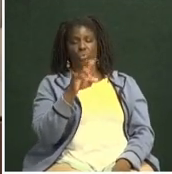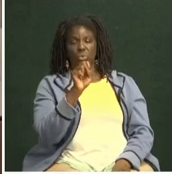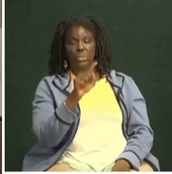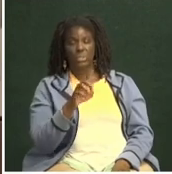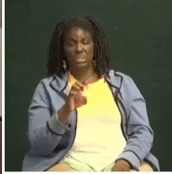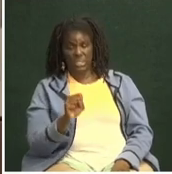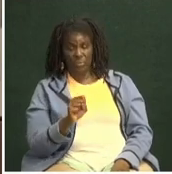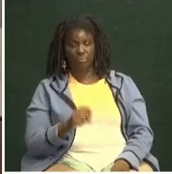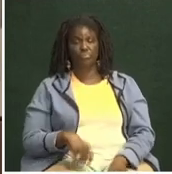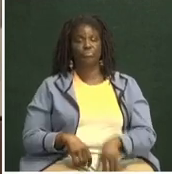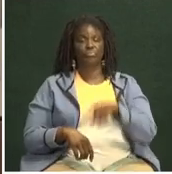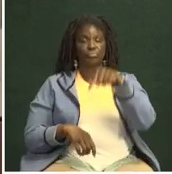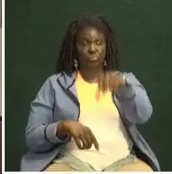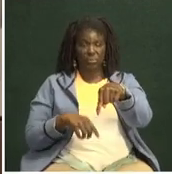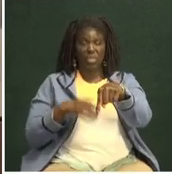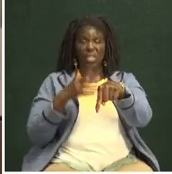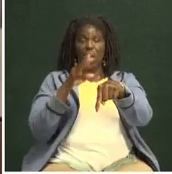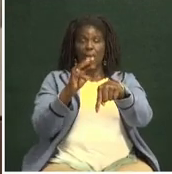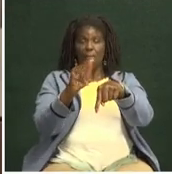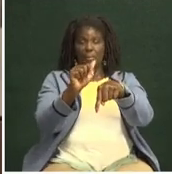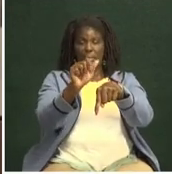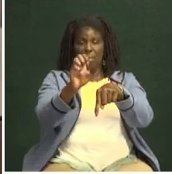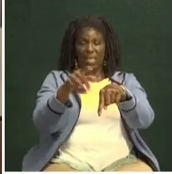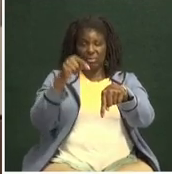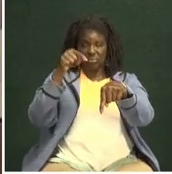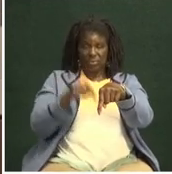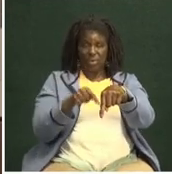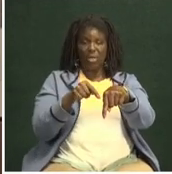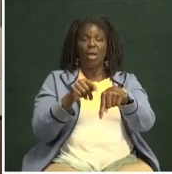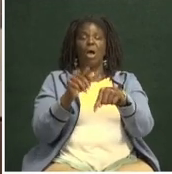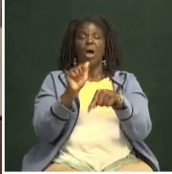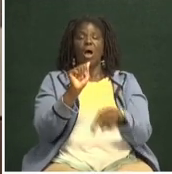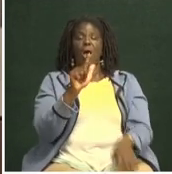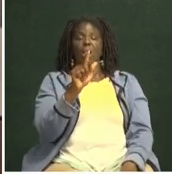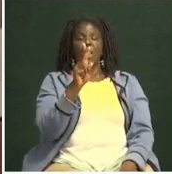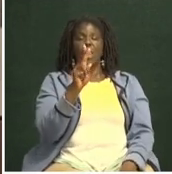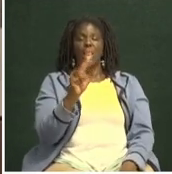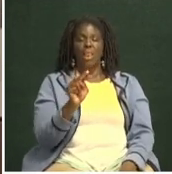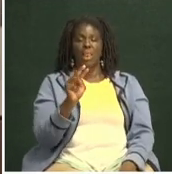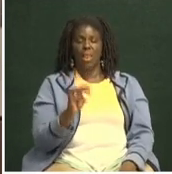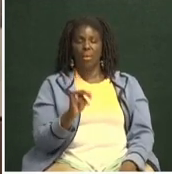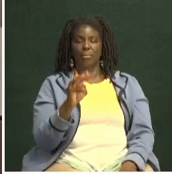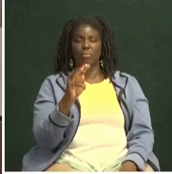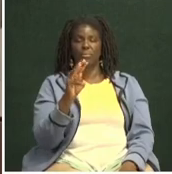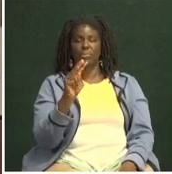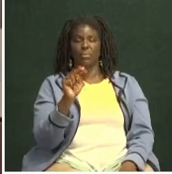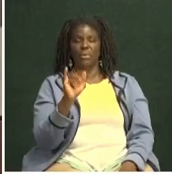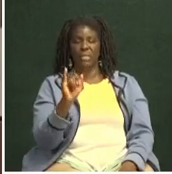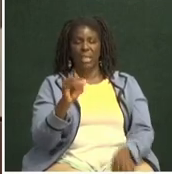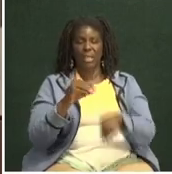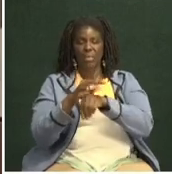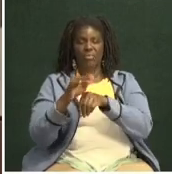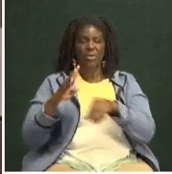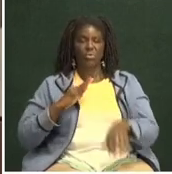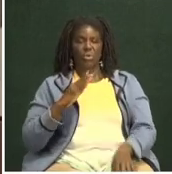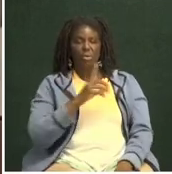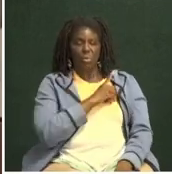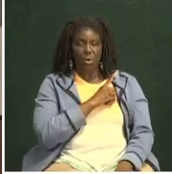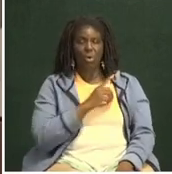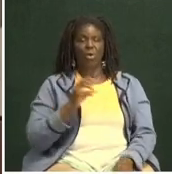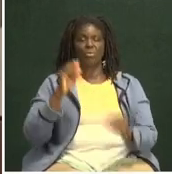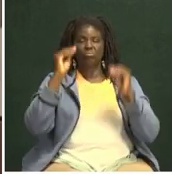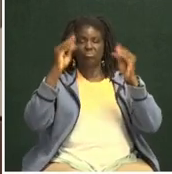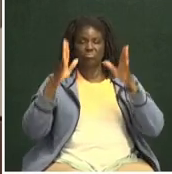Following the mace will be members of the Alumni Advisory Board, followed by instructors, adjunct faculty, administrators, and professional